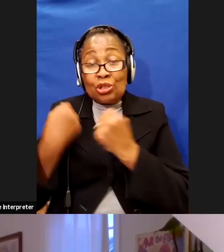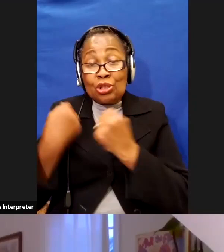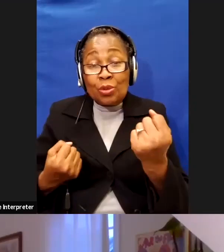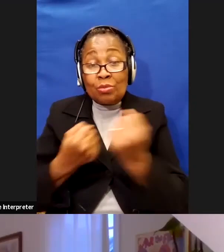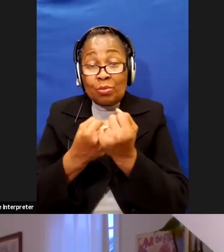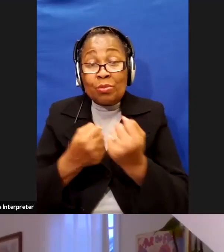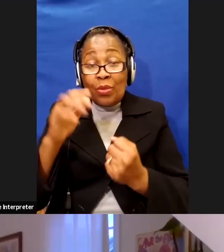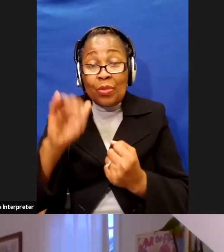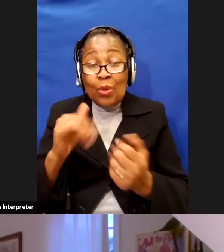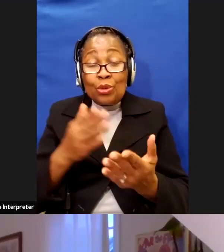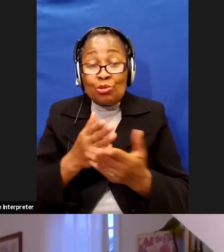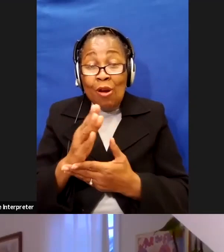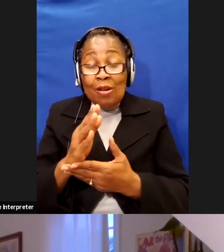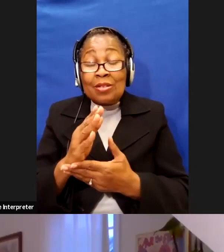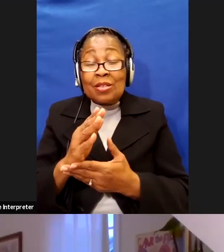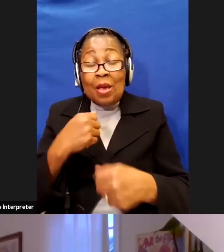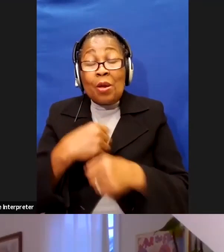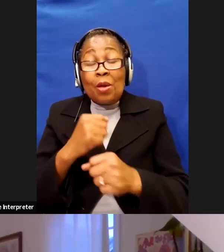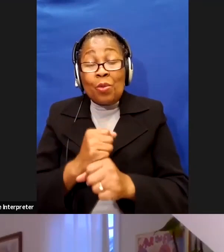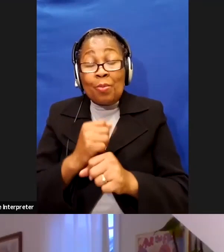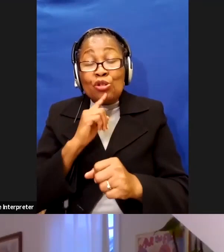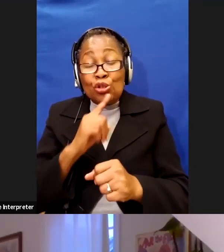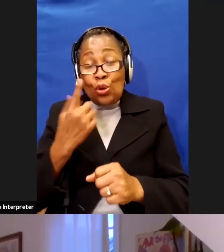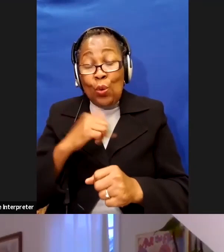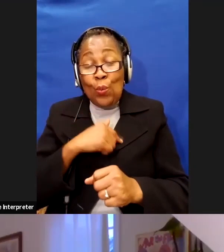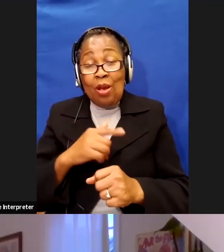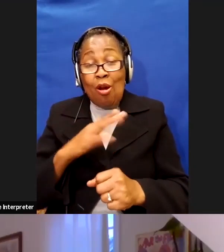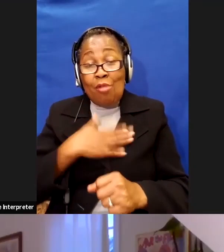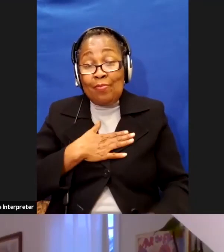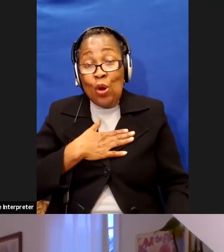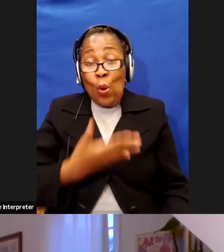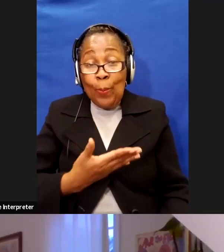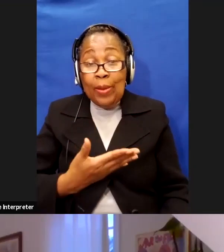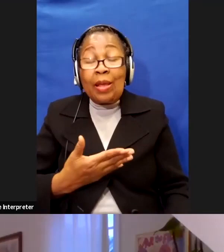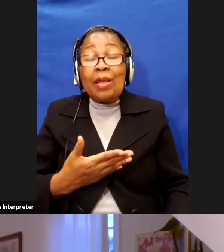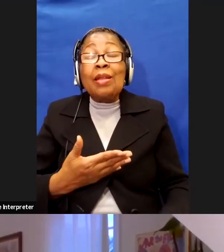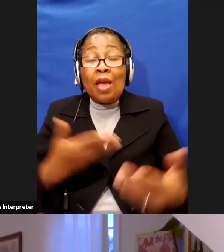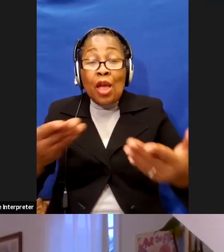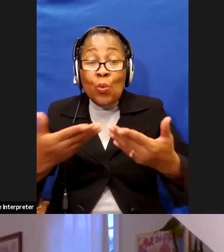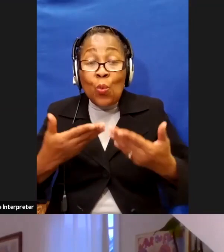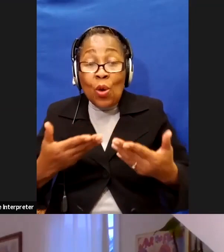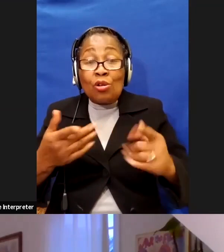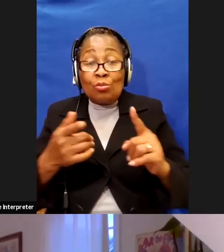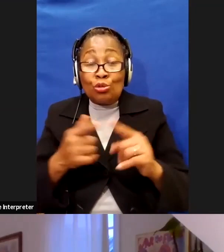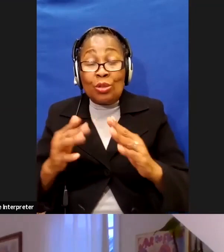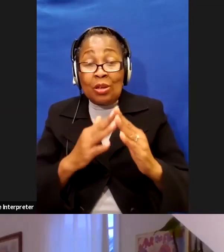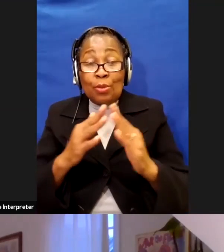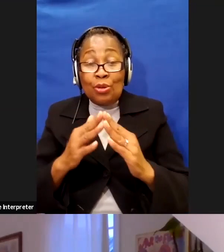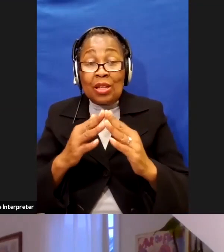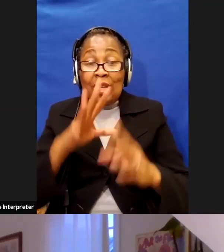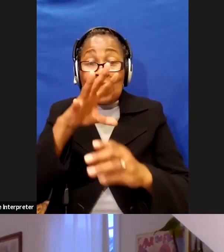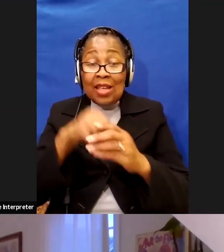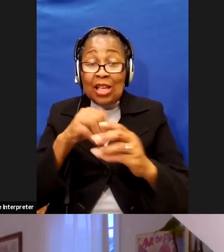And we do it by making sure that we are open and welcoming to the community and engaging in dialogue with